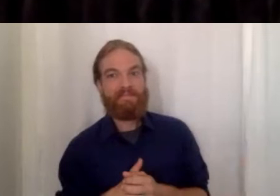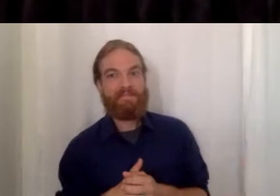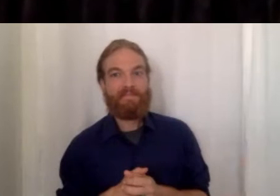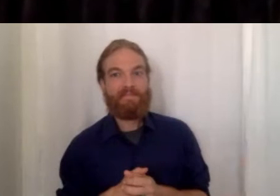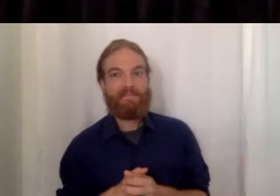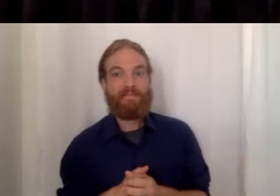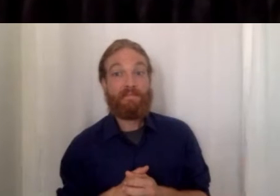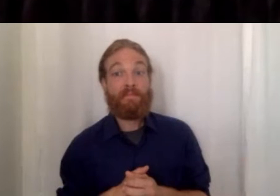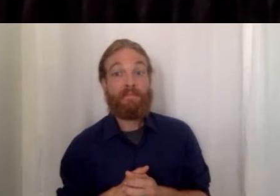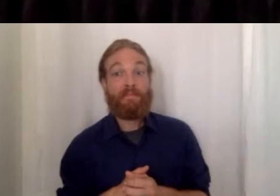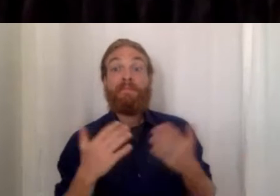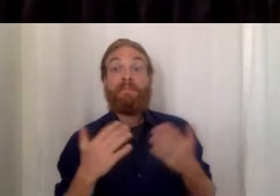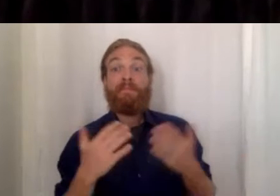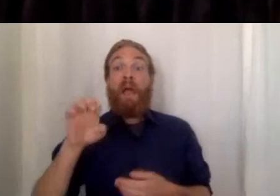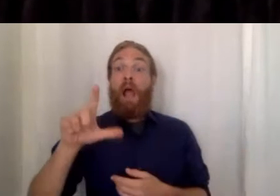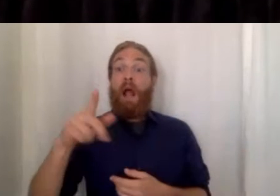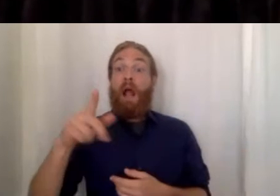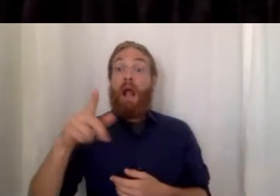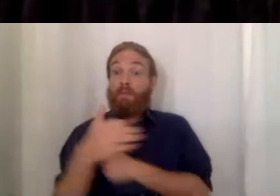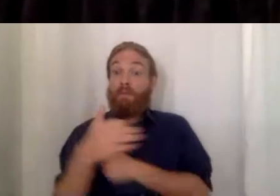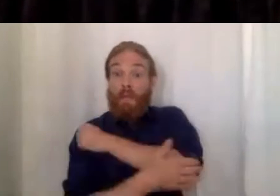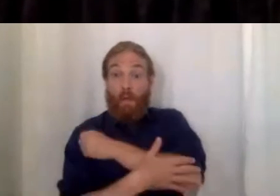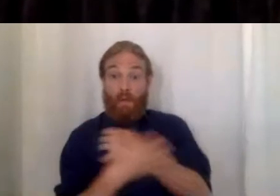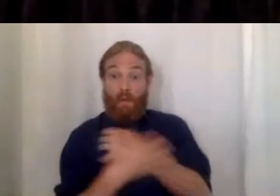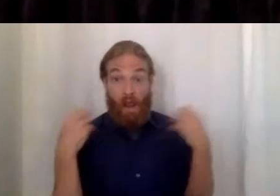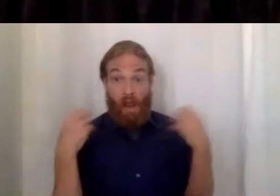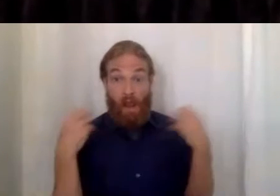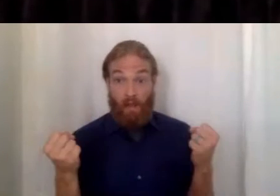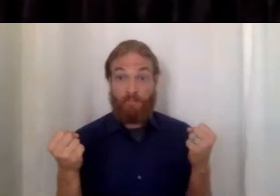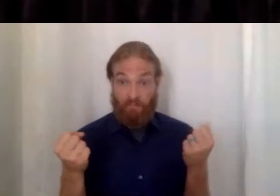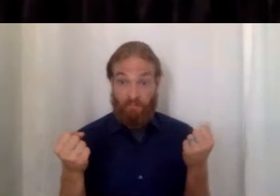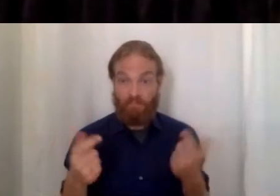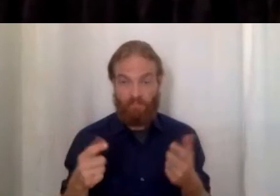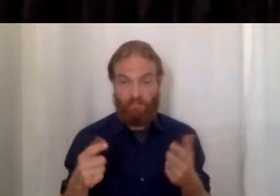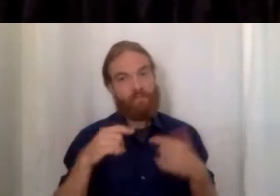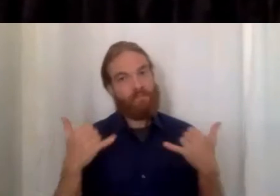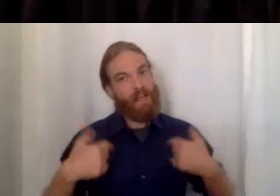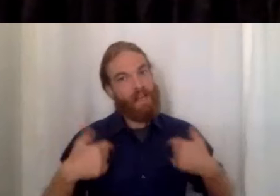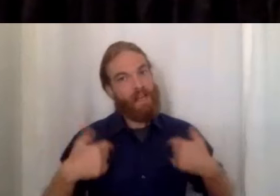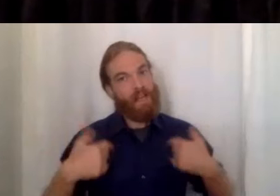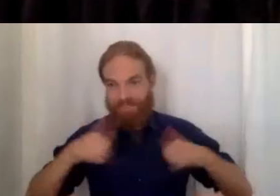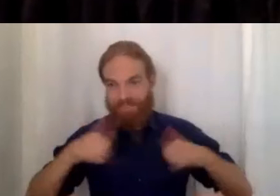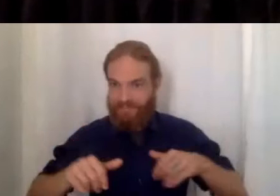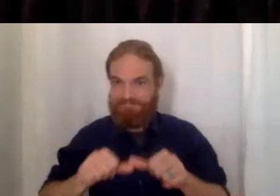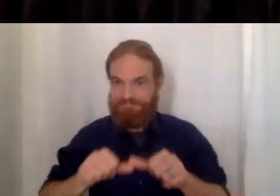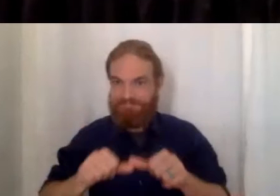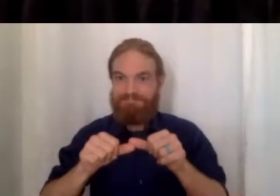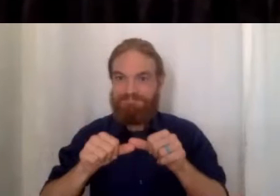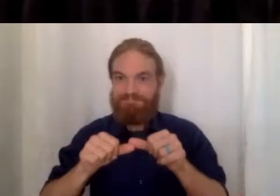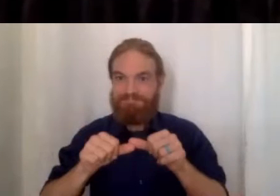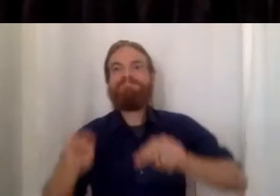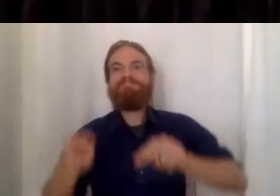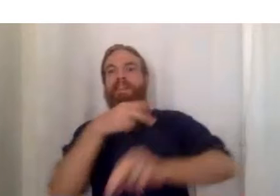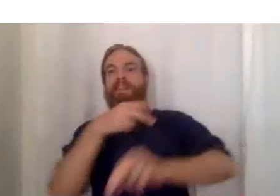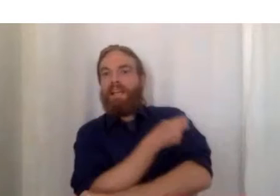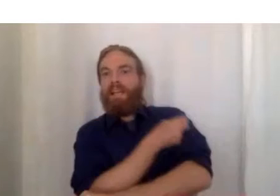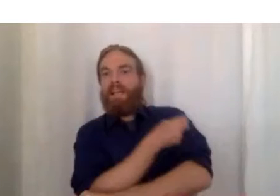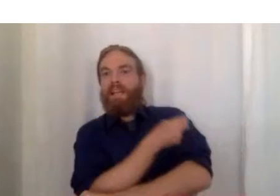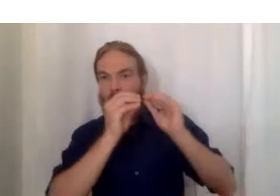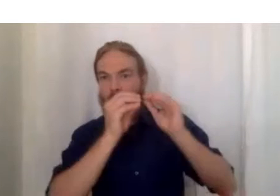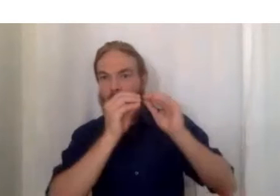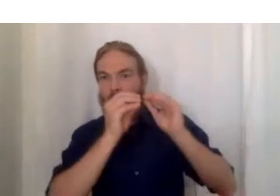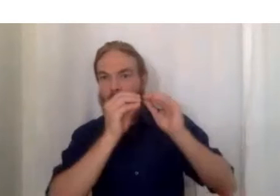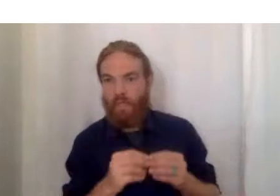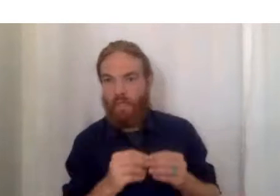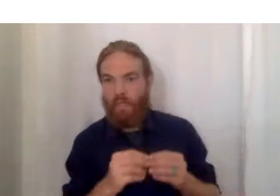multiple activities to increase vaccination rates in our county. This includes outreach to schools, businesses, nonprofits,